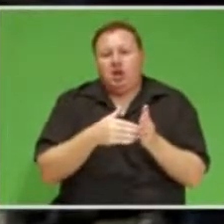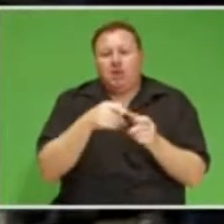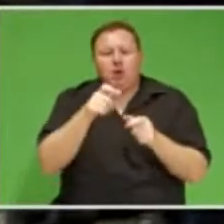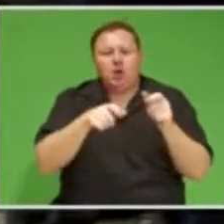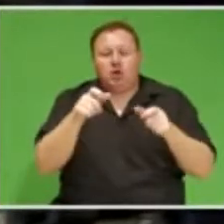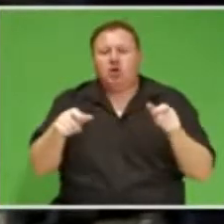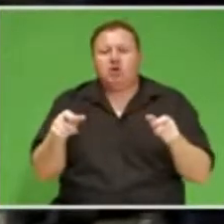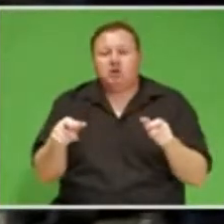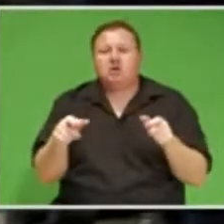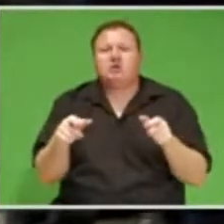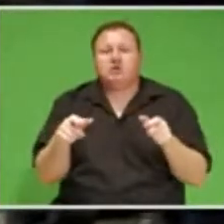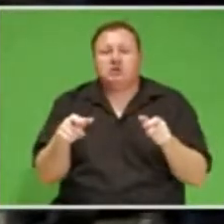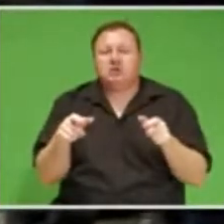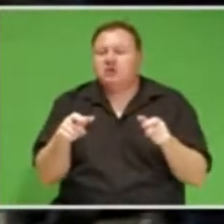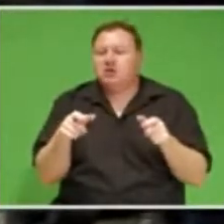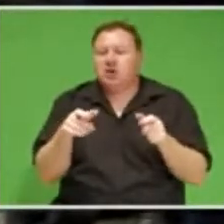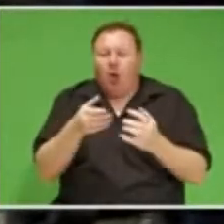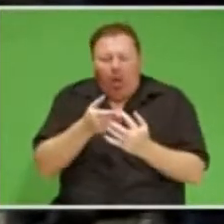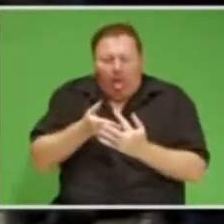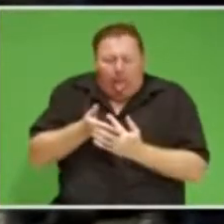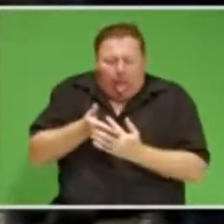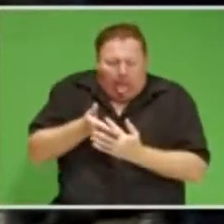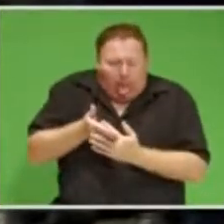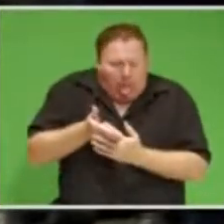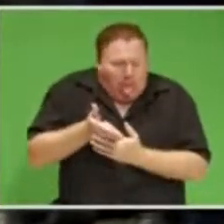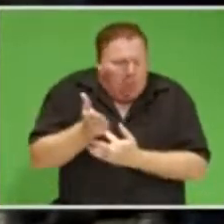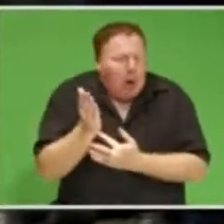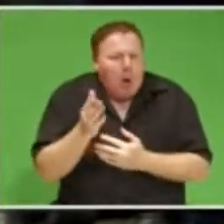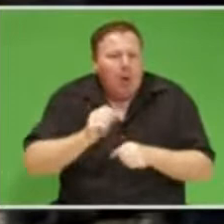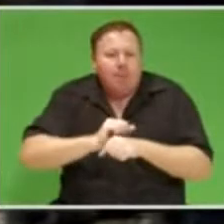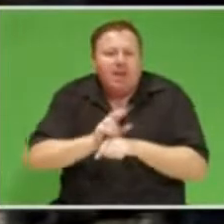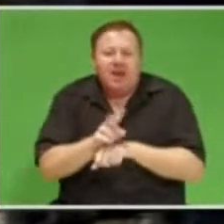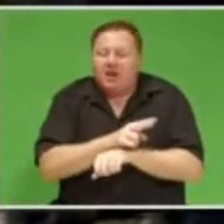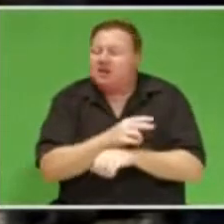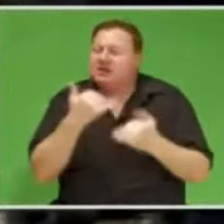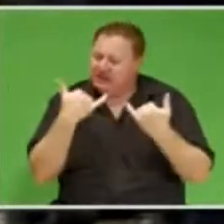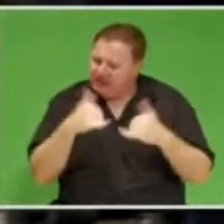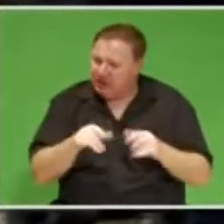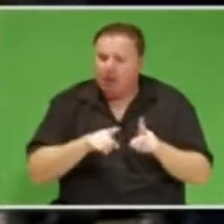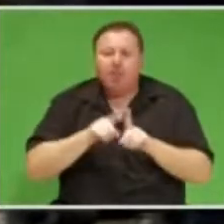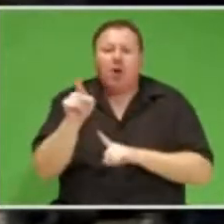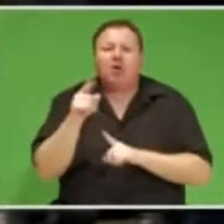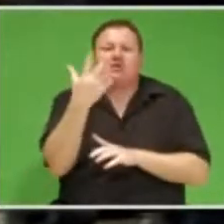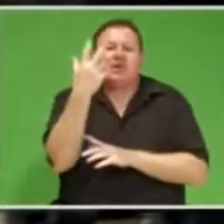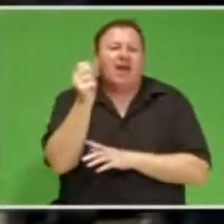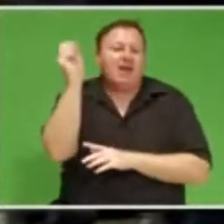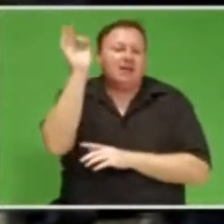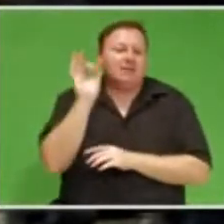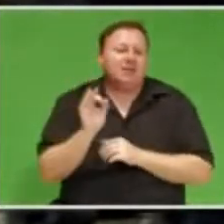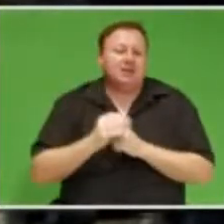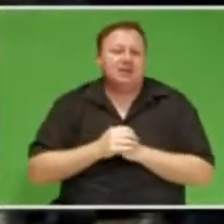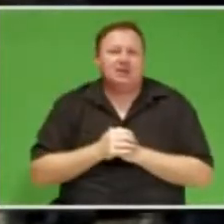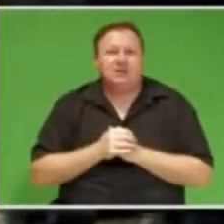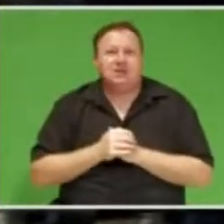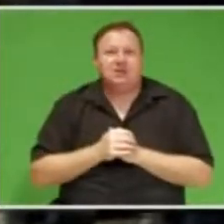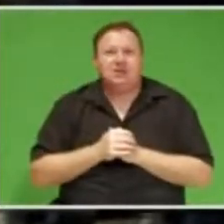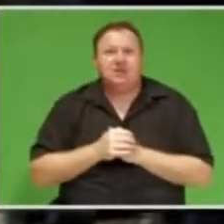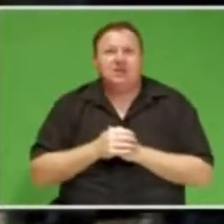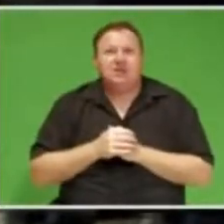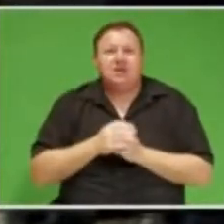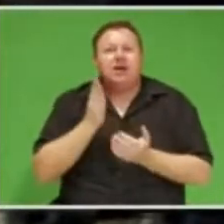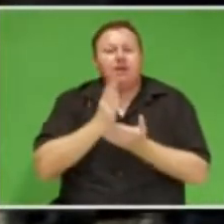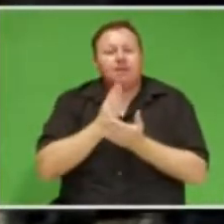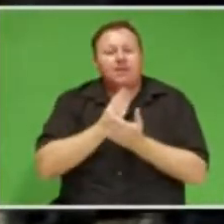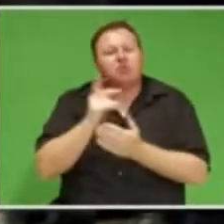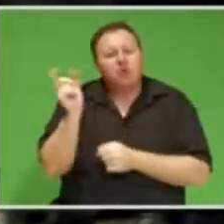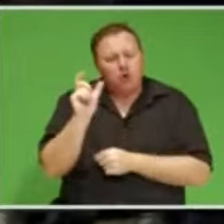defied the effects of the pandemic to achieve a pass rate of 80%, and we ought to congratulate